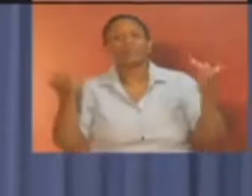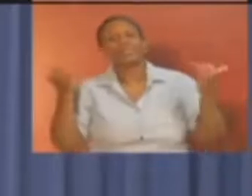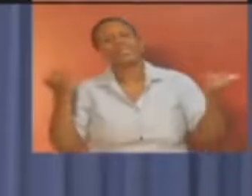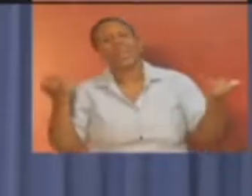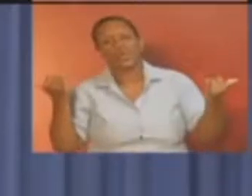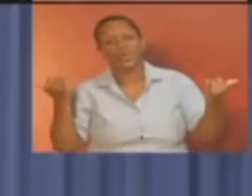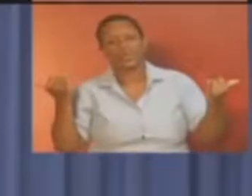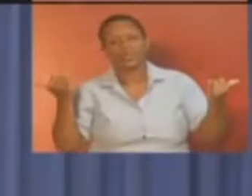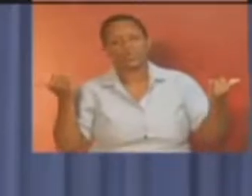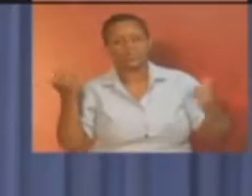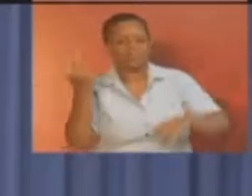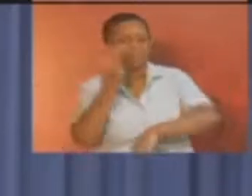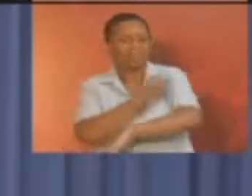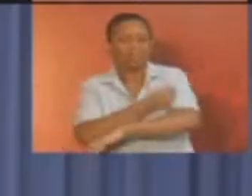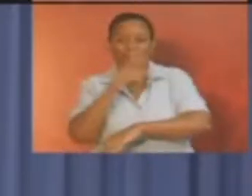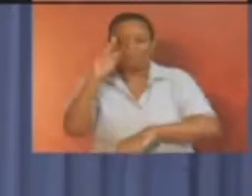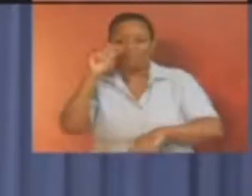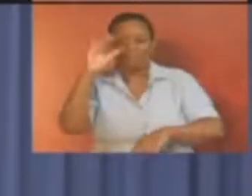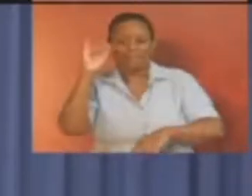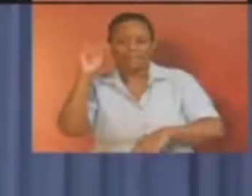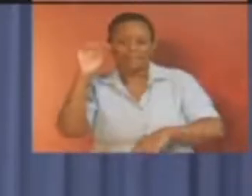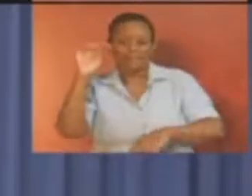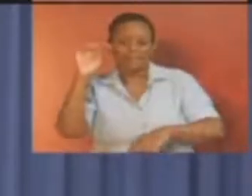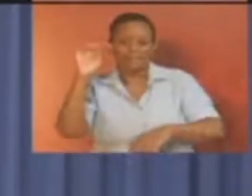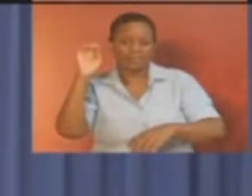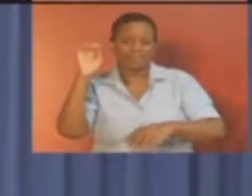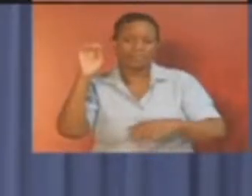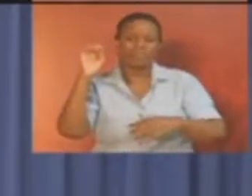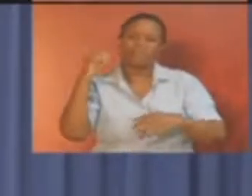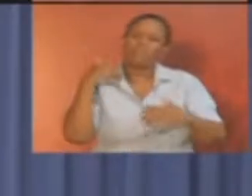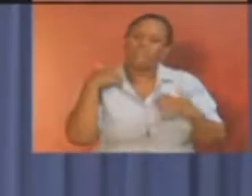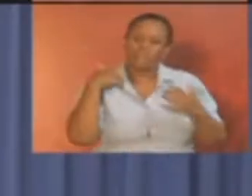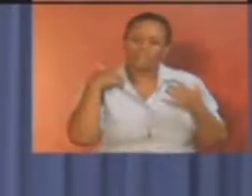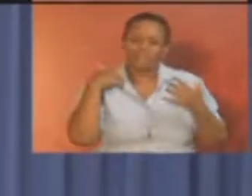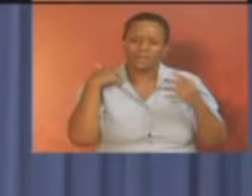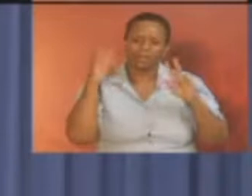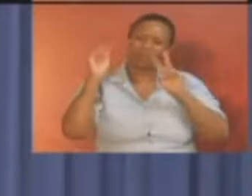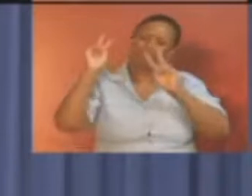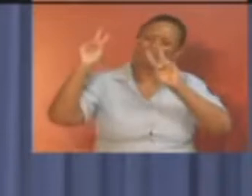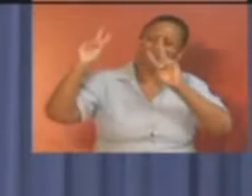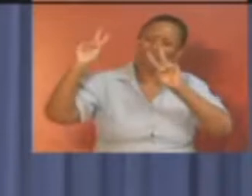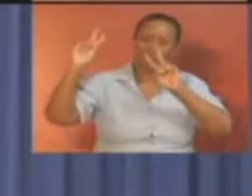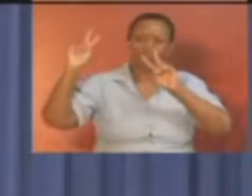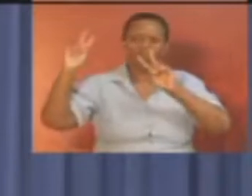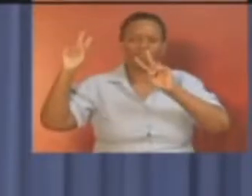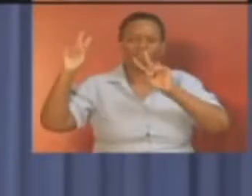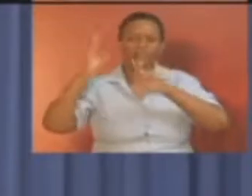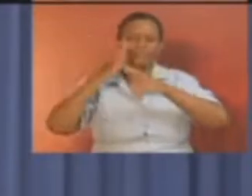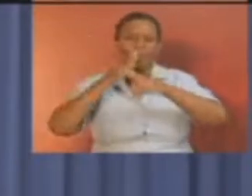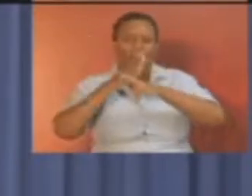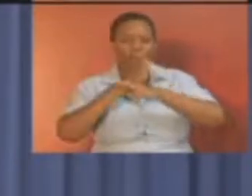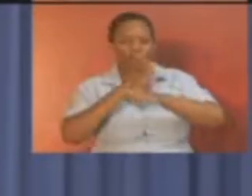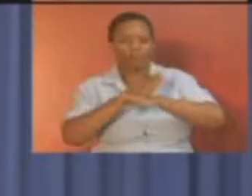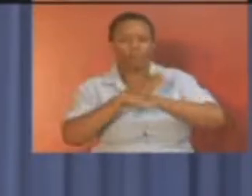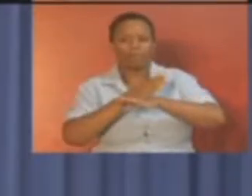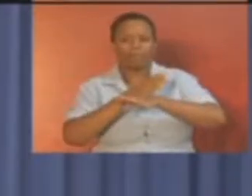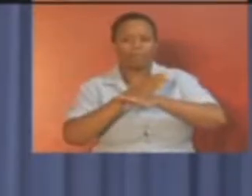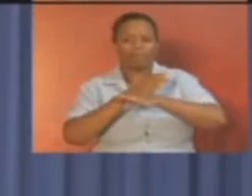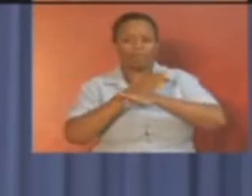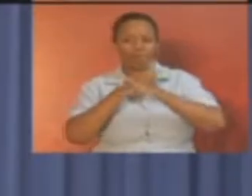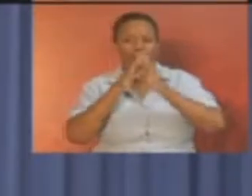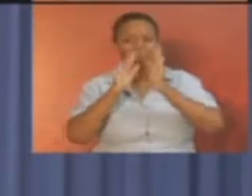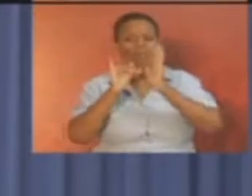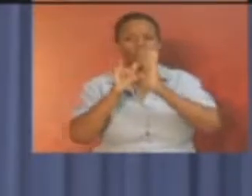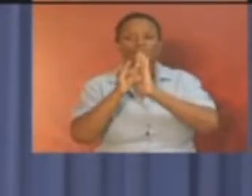is my expectation that the improvement should start in June. The exam is in June. And of course, the school